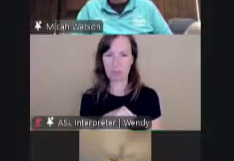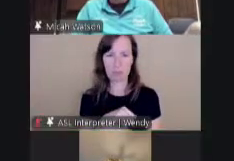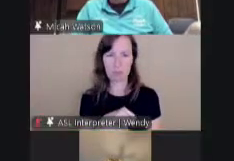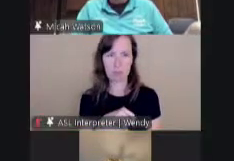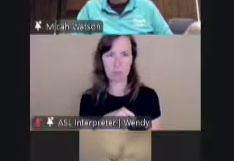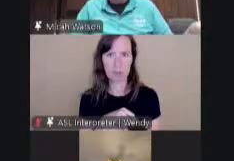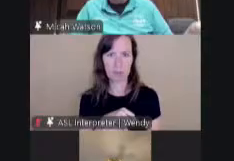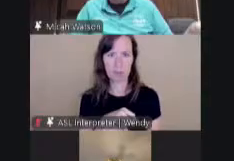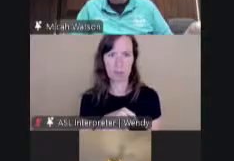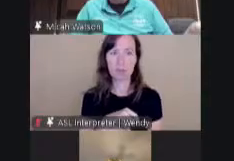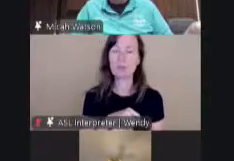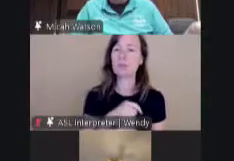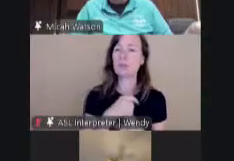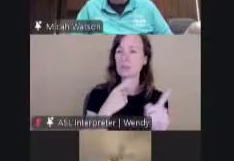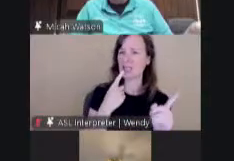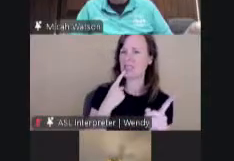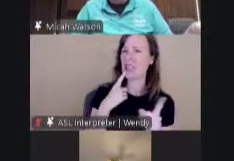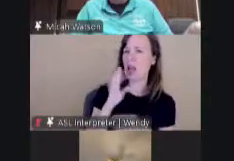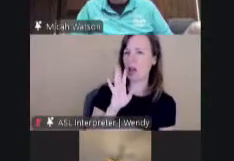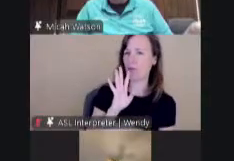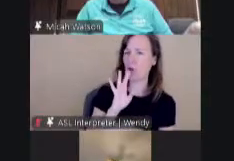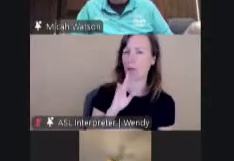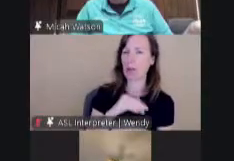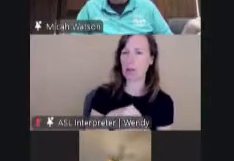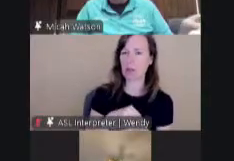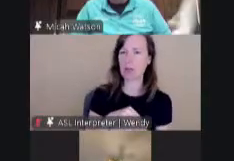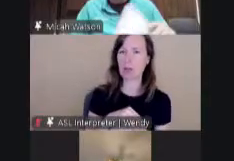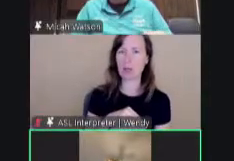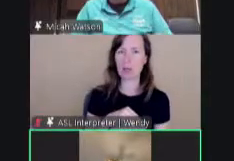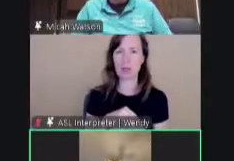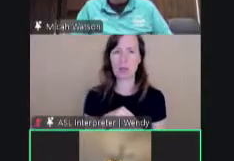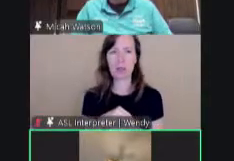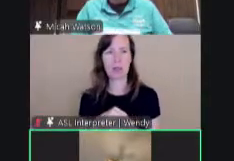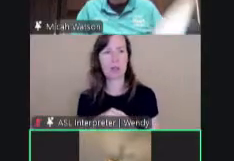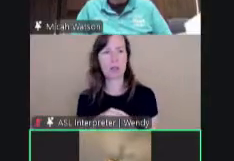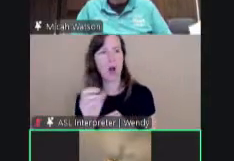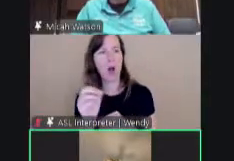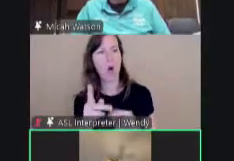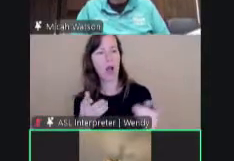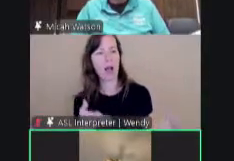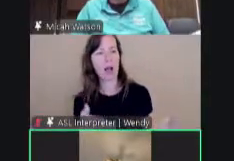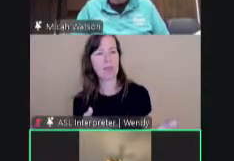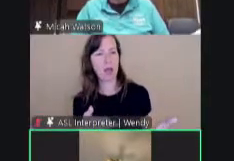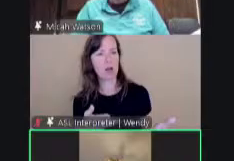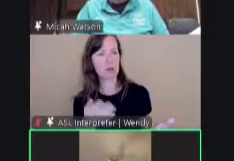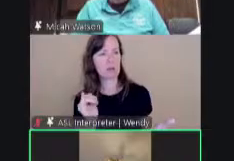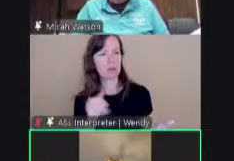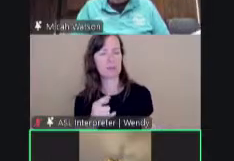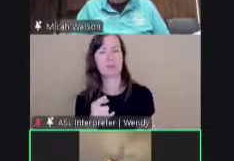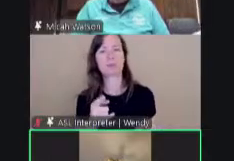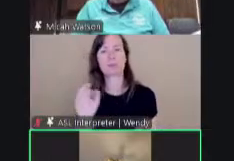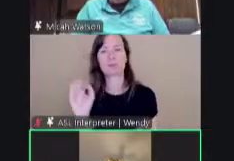Yeah, if you could say it verbally. I don't. Oh, there it goes. Yes. Okay, so the